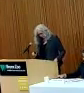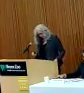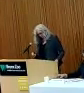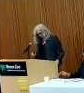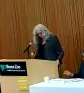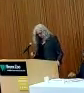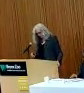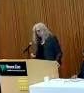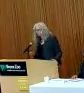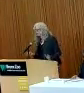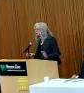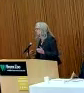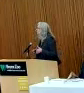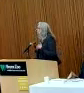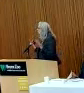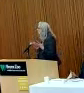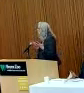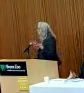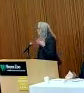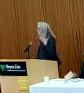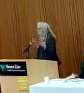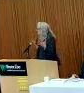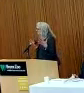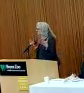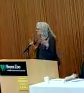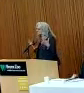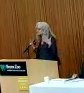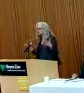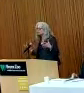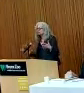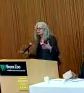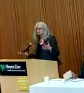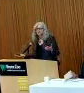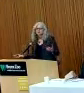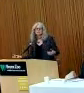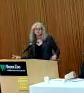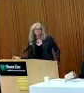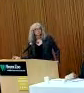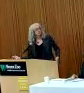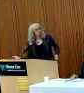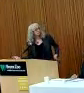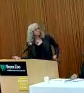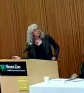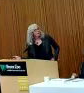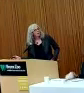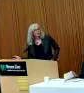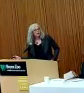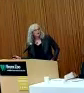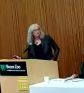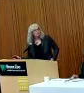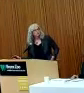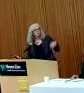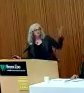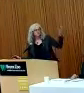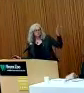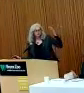2018 to 2021 to sort of look at what the what the lending environment is in New York right now